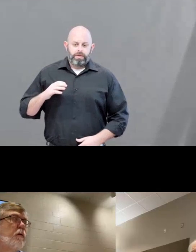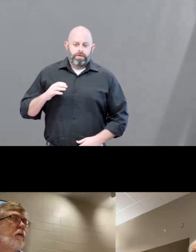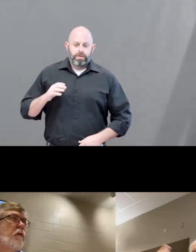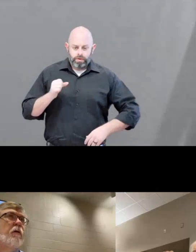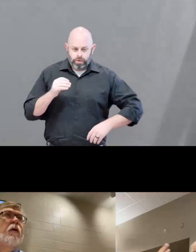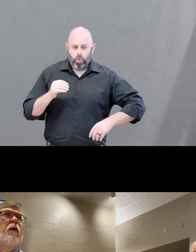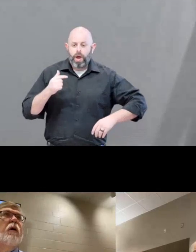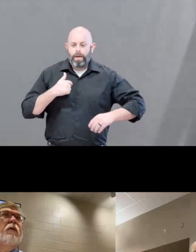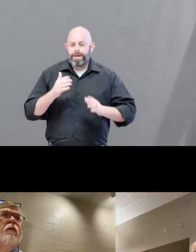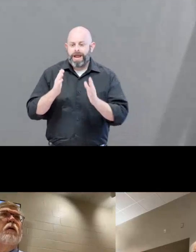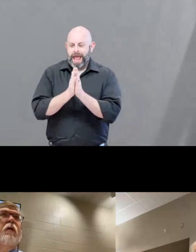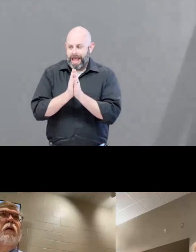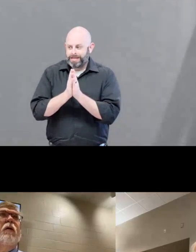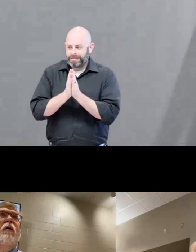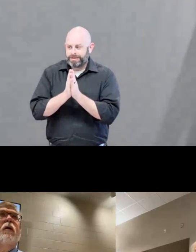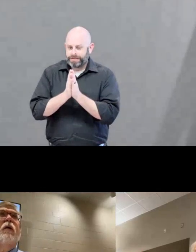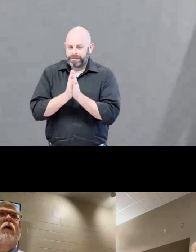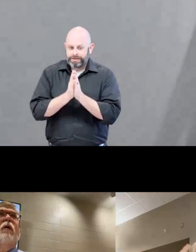so I'm going to ask,